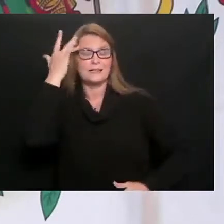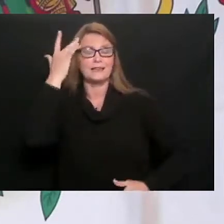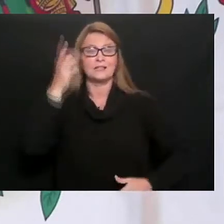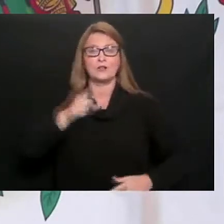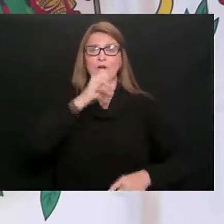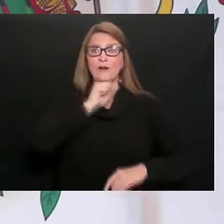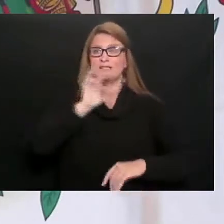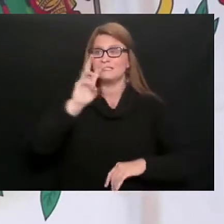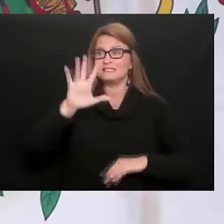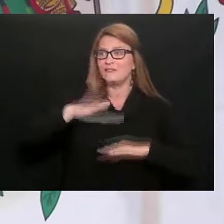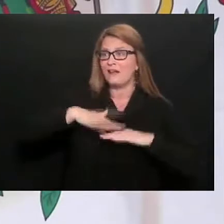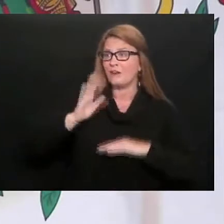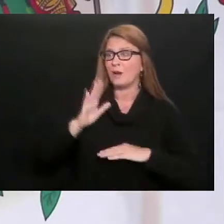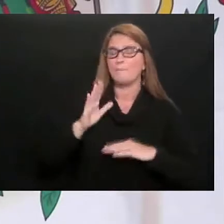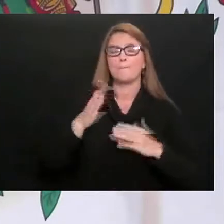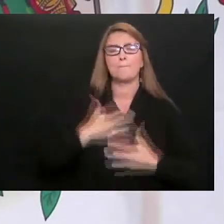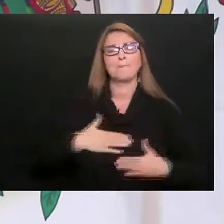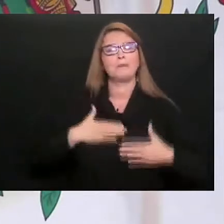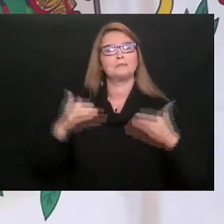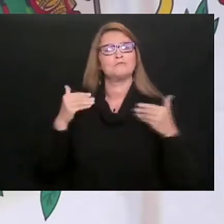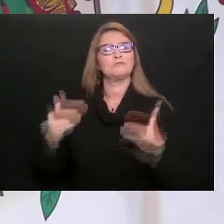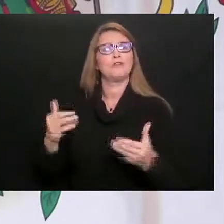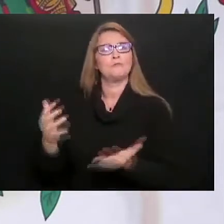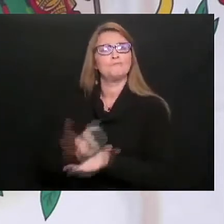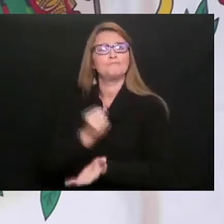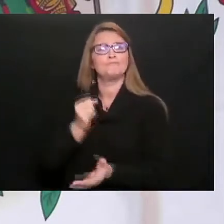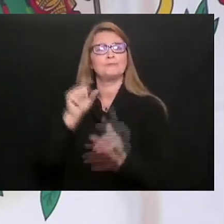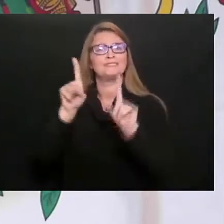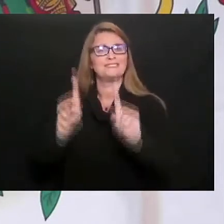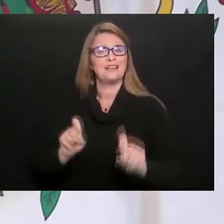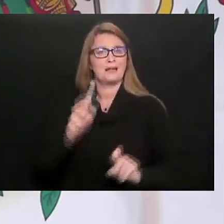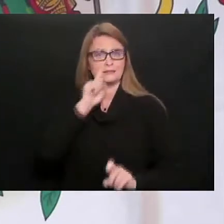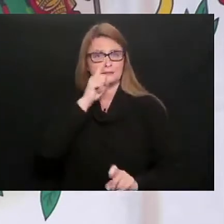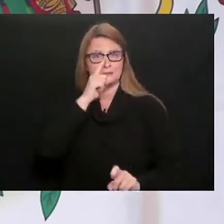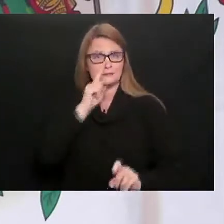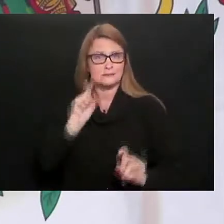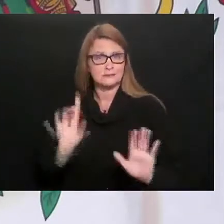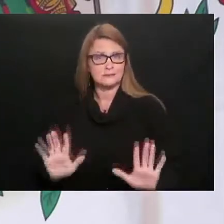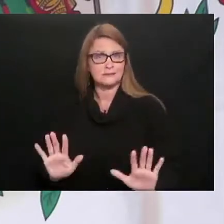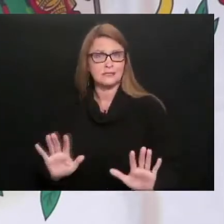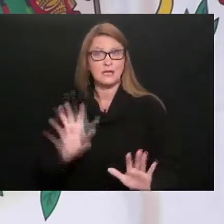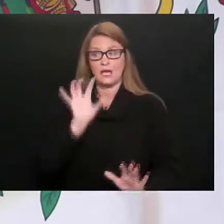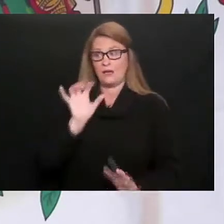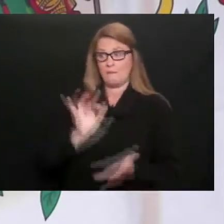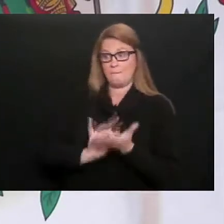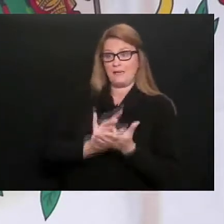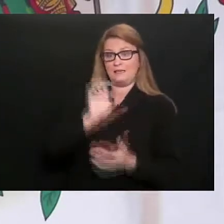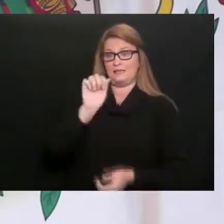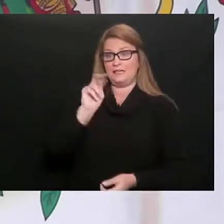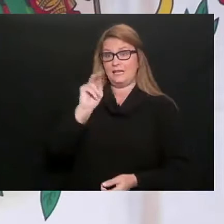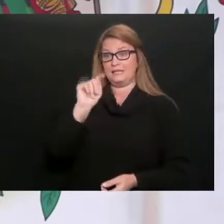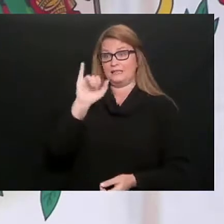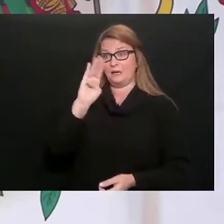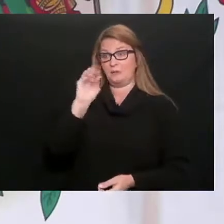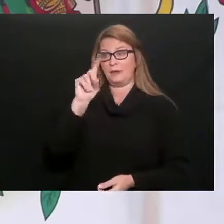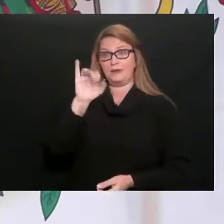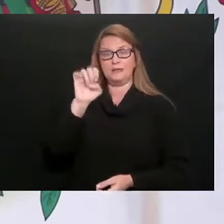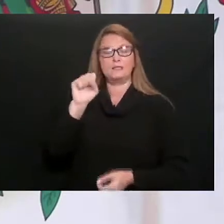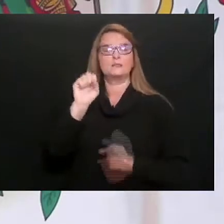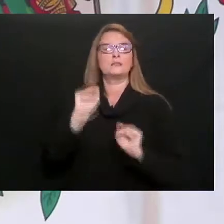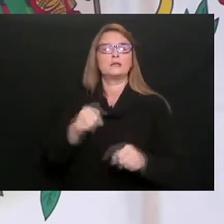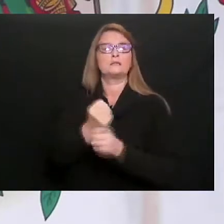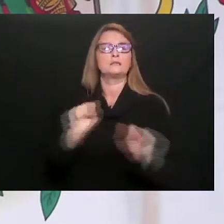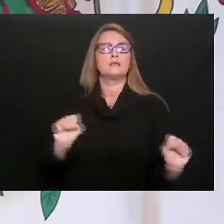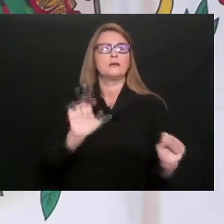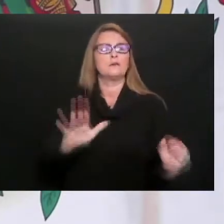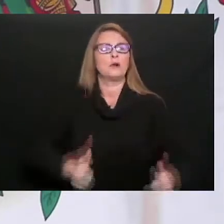of age, go get a test. The antibodies will save your life. I said it 1,000 times. The antibodies will save your life